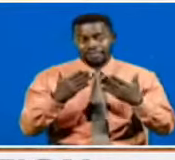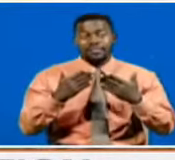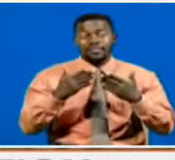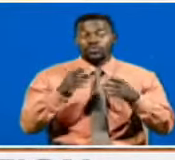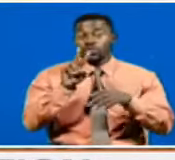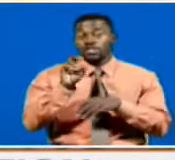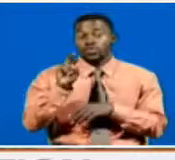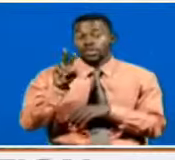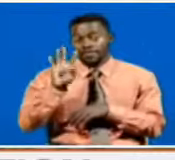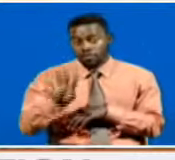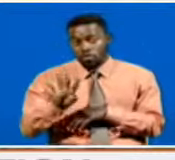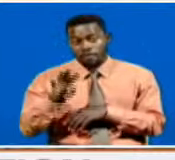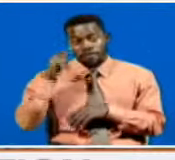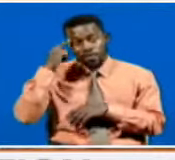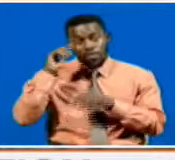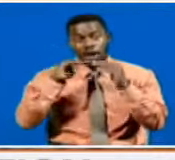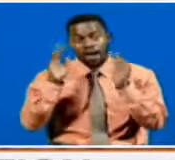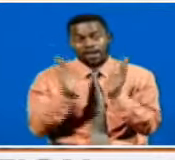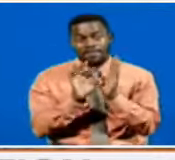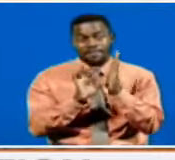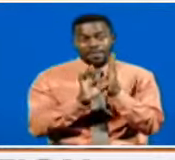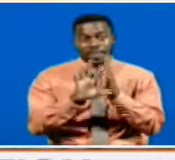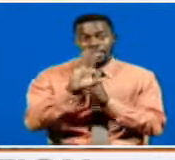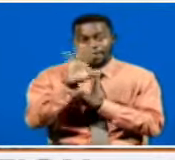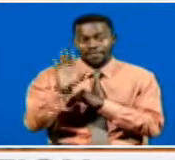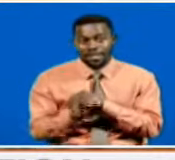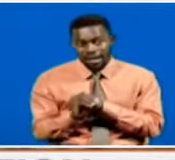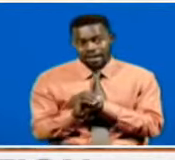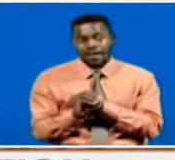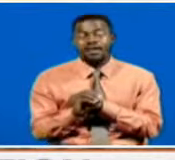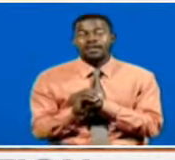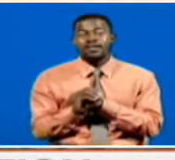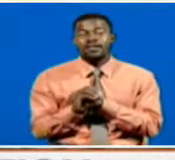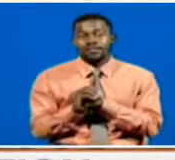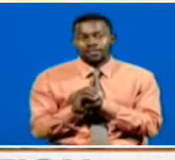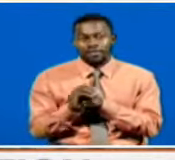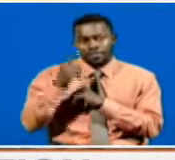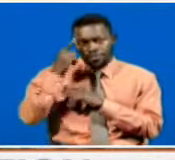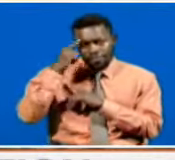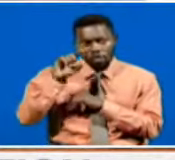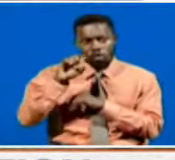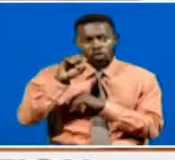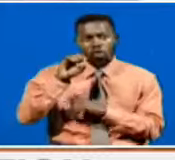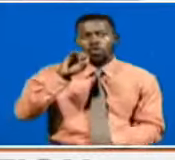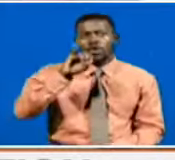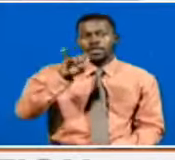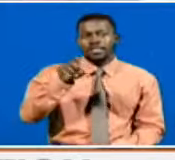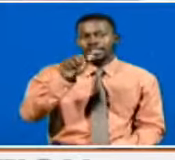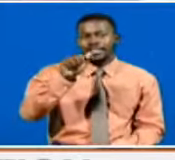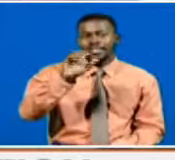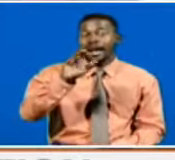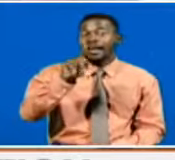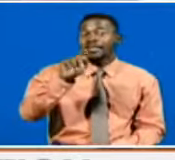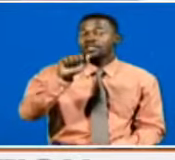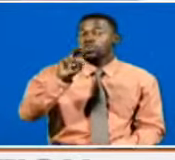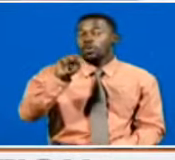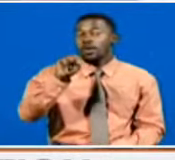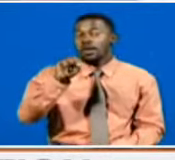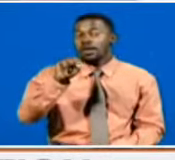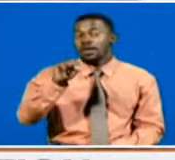edition of the world famous African regional rounds of the John H. Jackson Moot Court